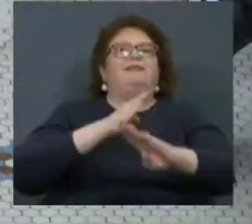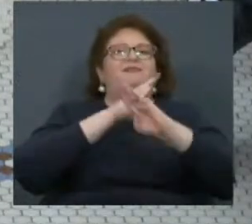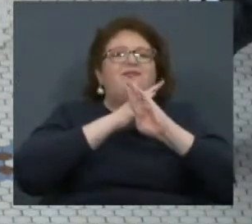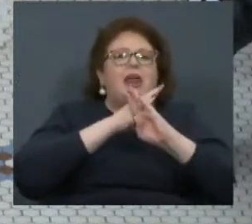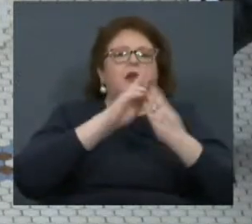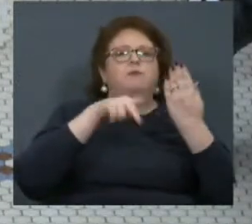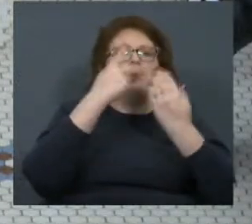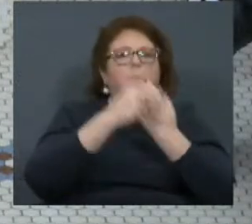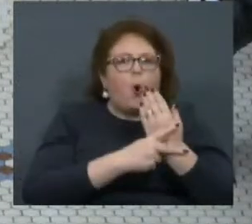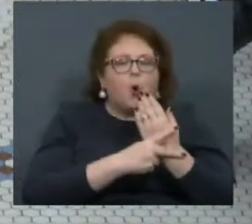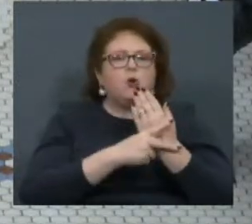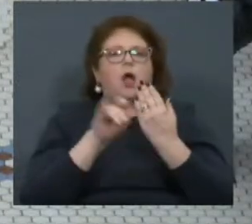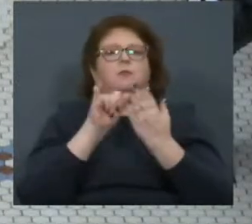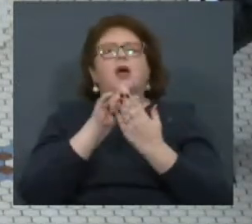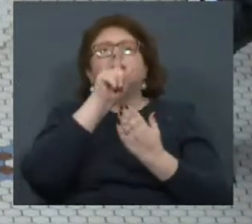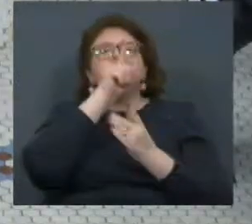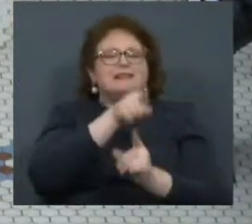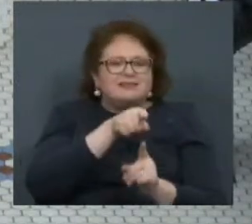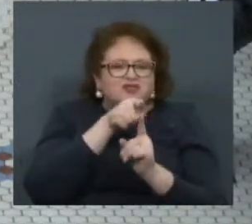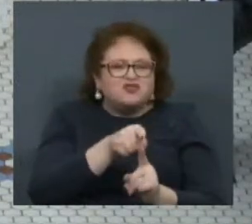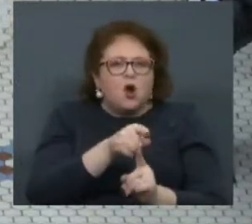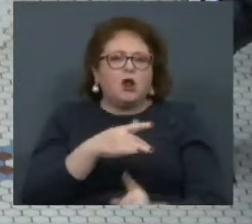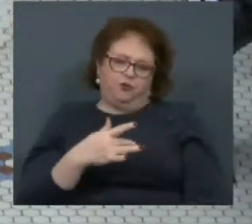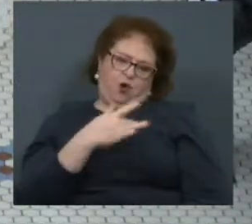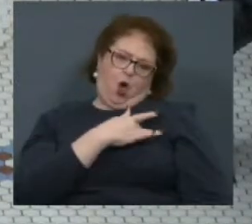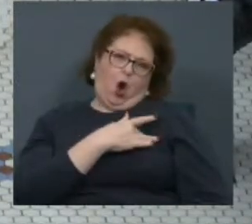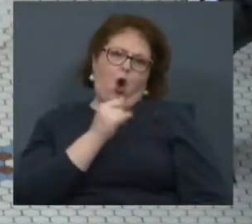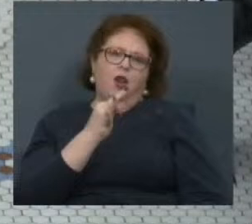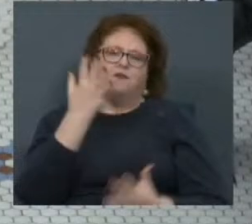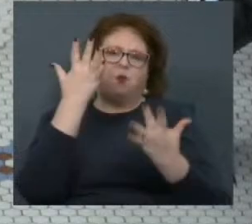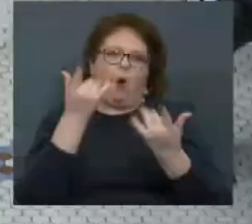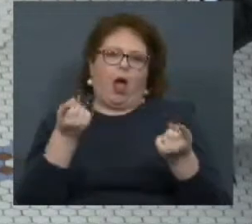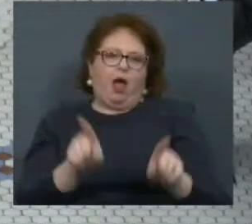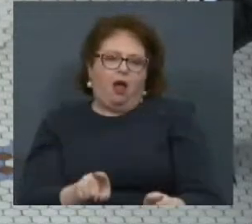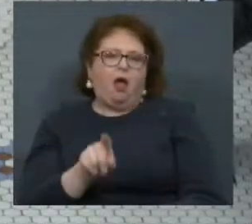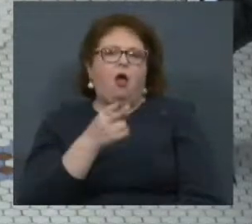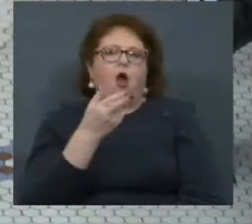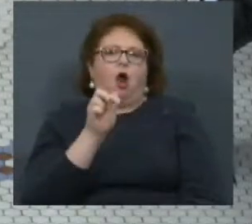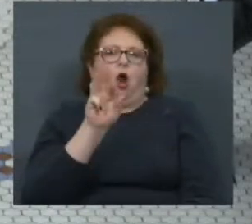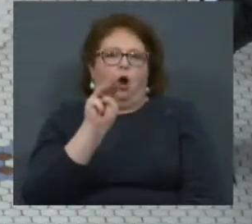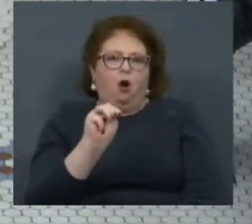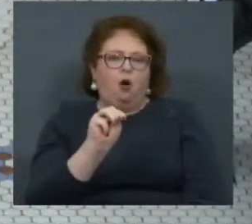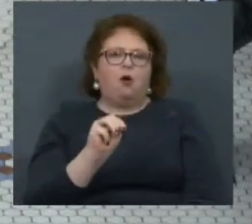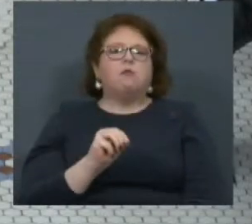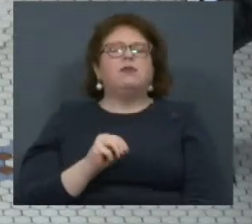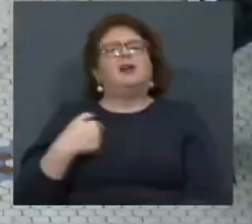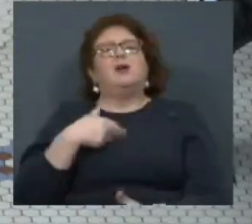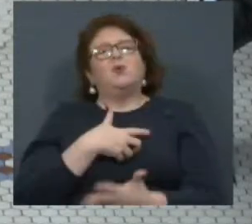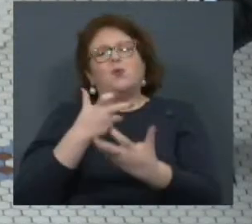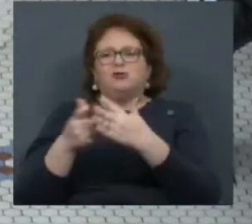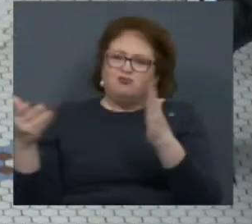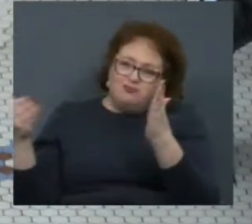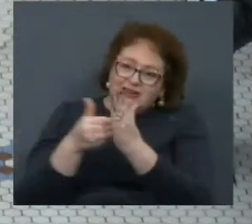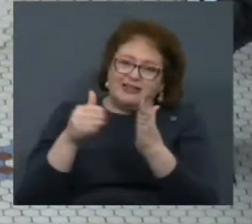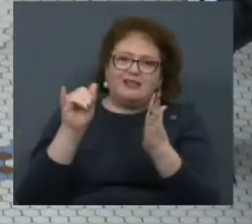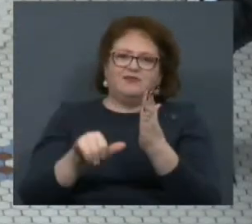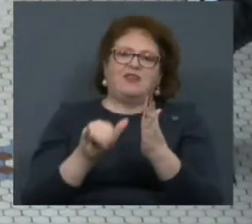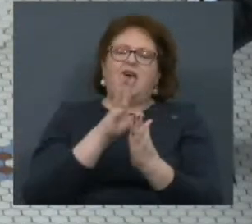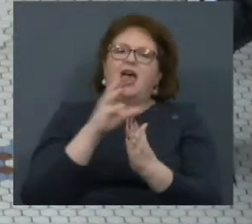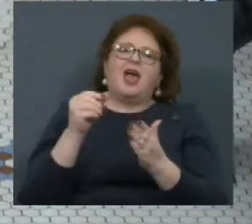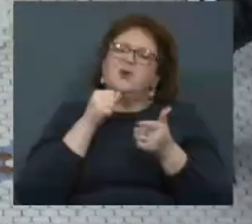harm. I urge this board to reject this contract and for residents of Little Rock to avoid further enriching the